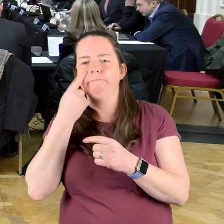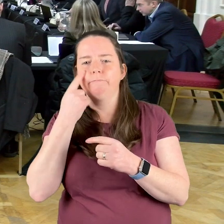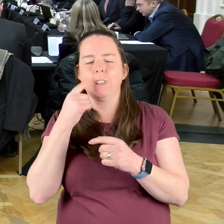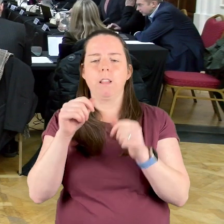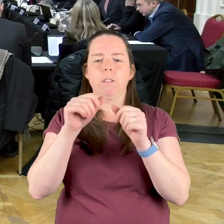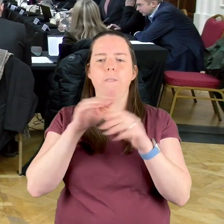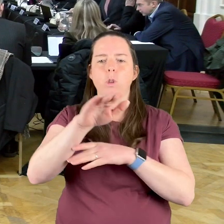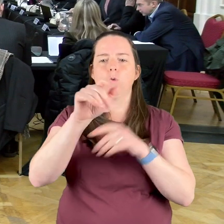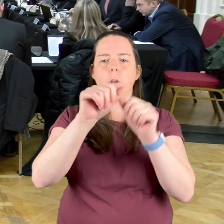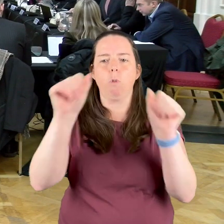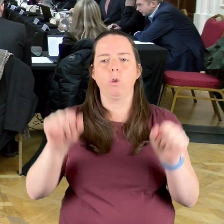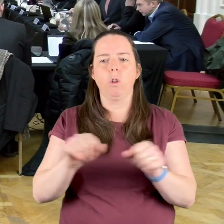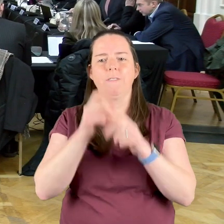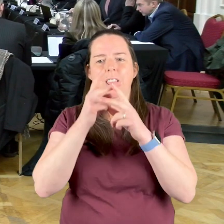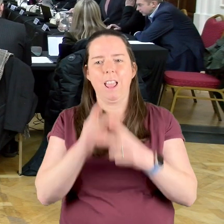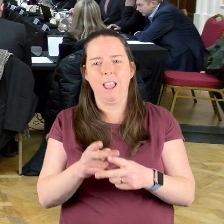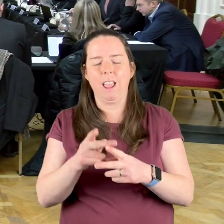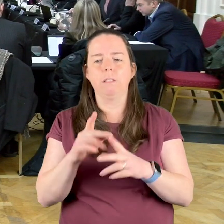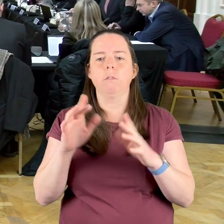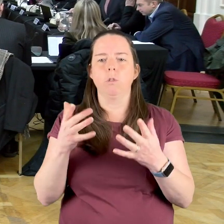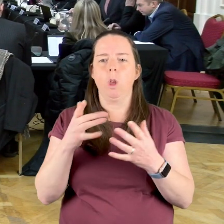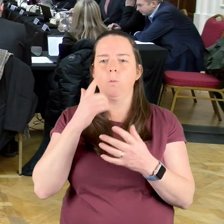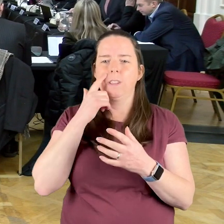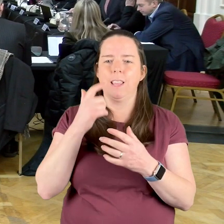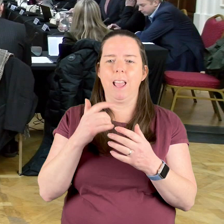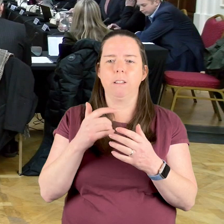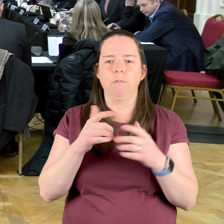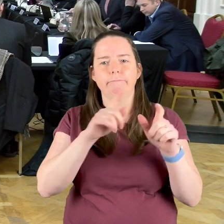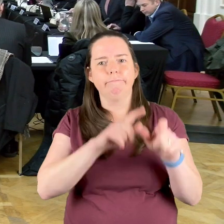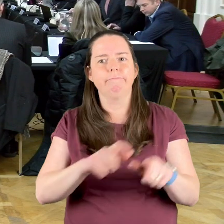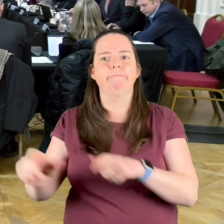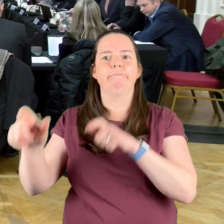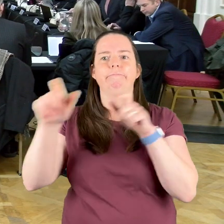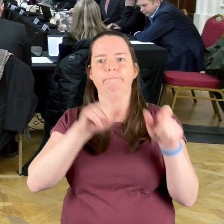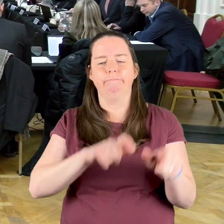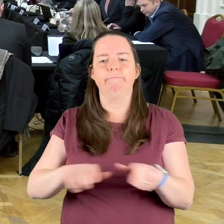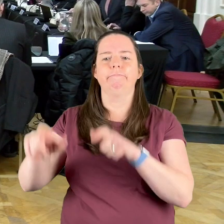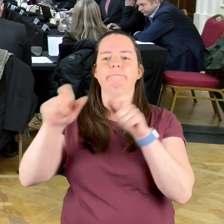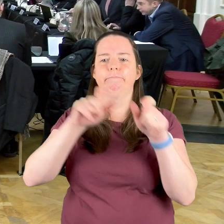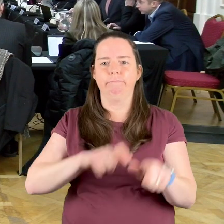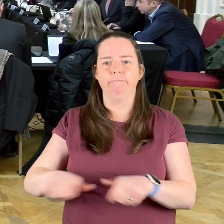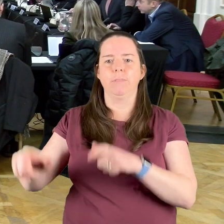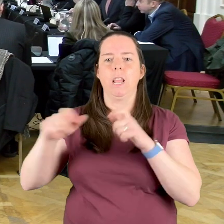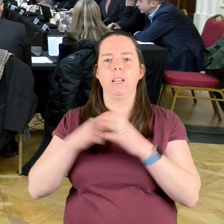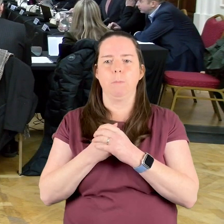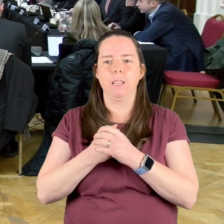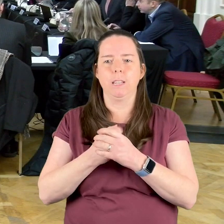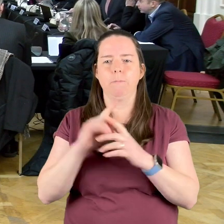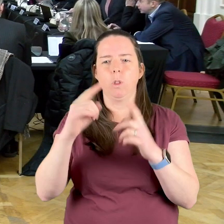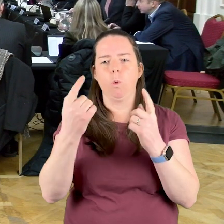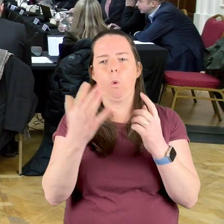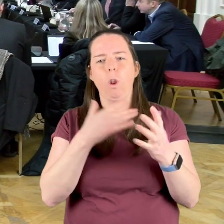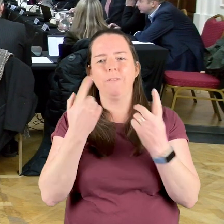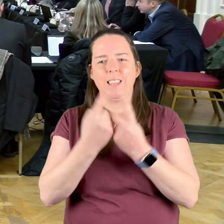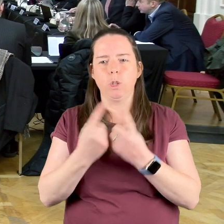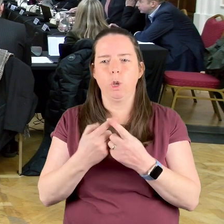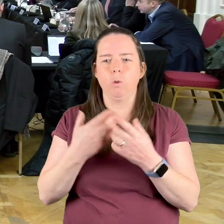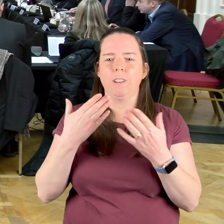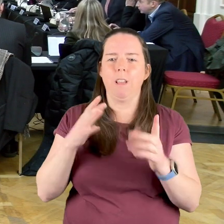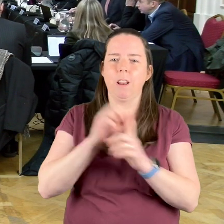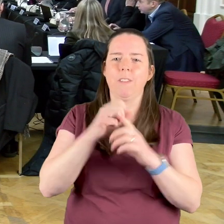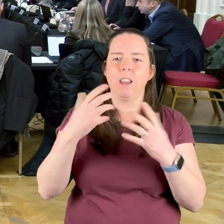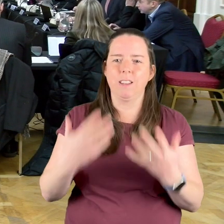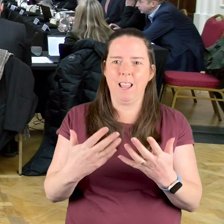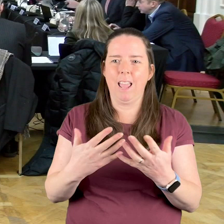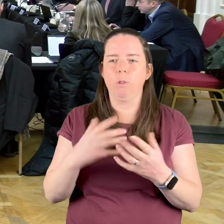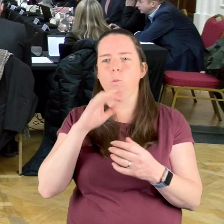future model of care so that we can build sustainability and all the issues we identify now can be mitigated and prevented in case